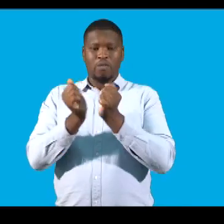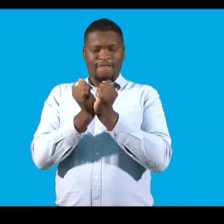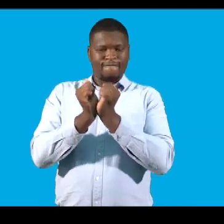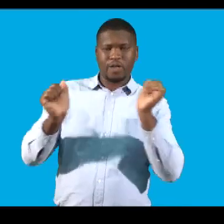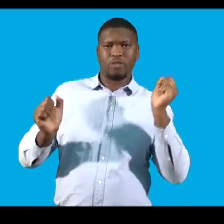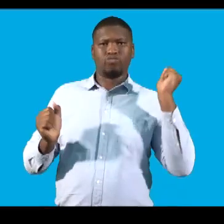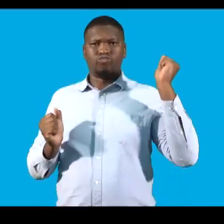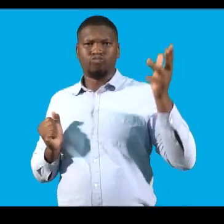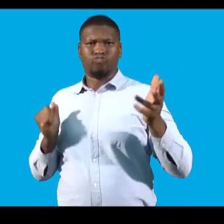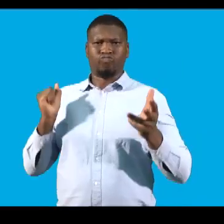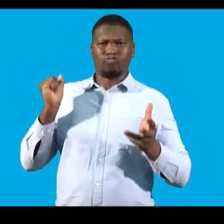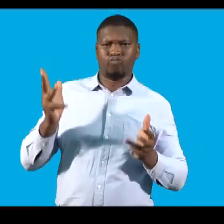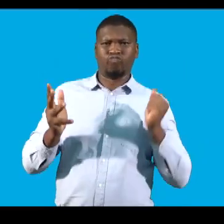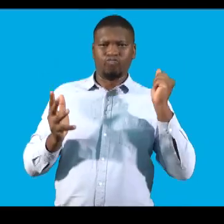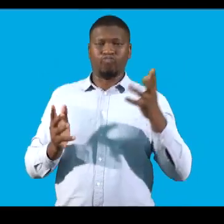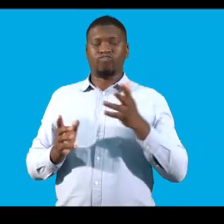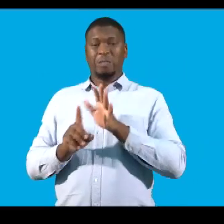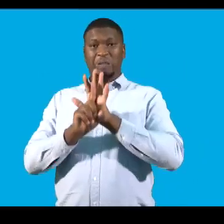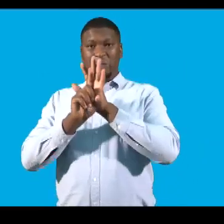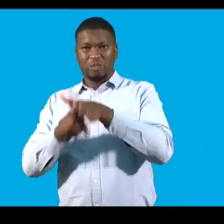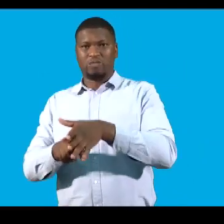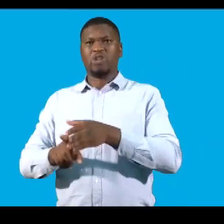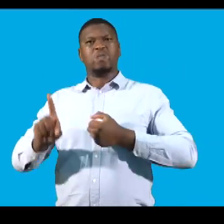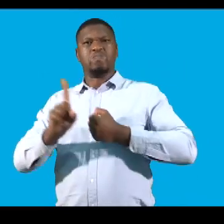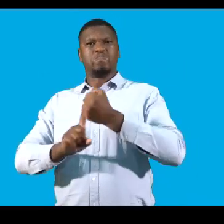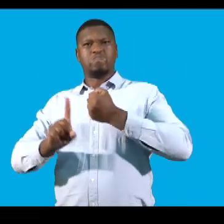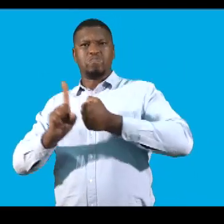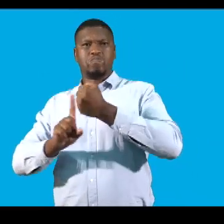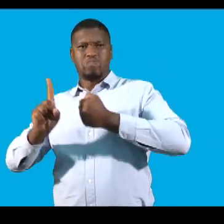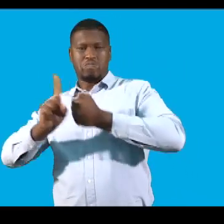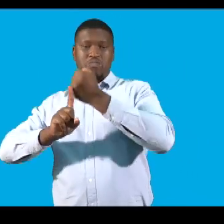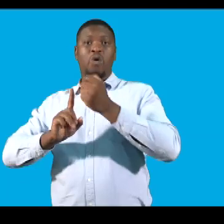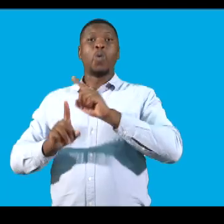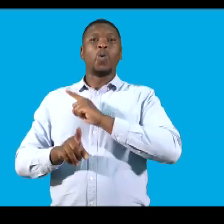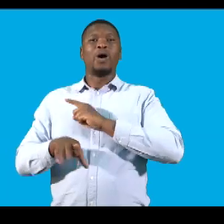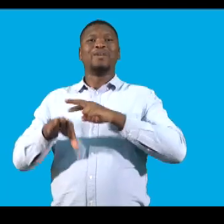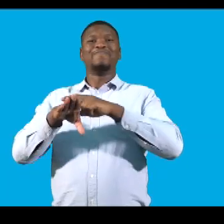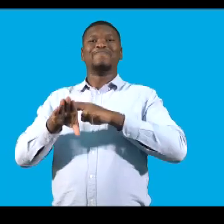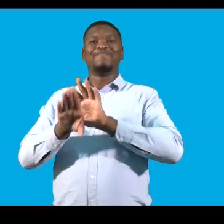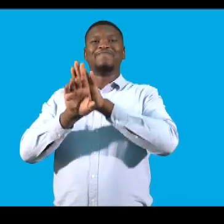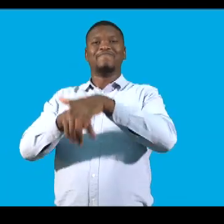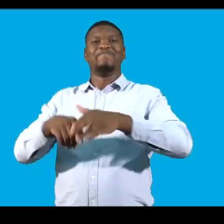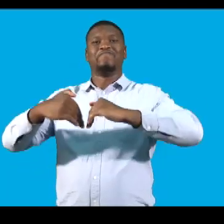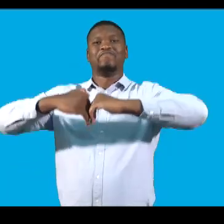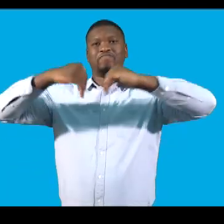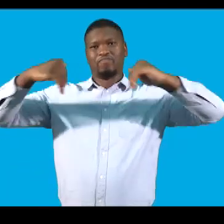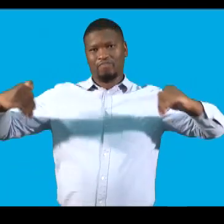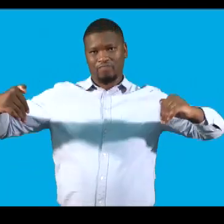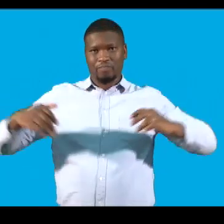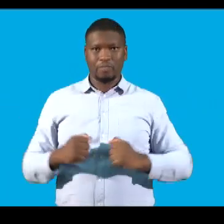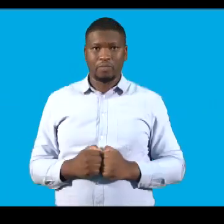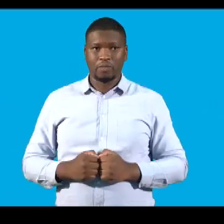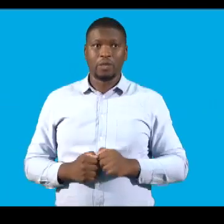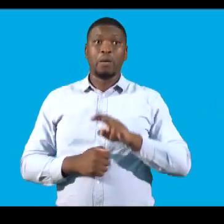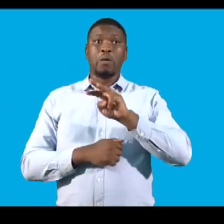freedom of speech, rebellion against oppression, which in this case, the oppression would be apartheid segregation.